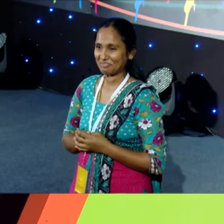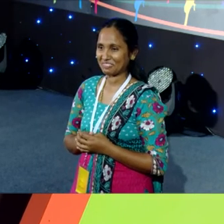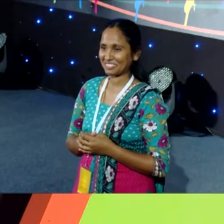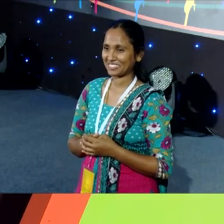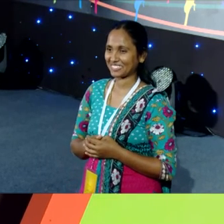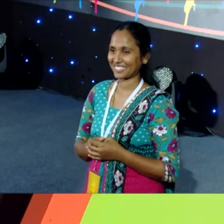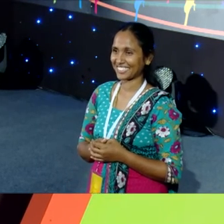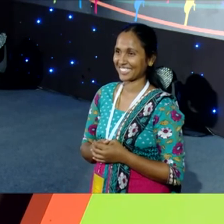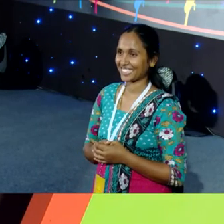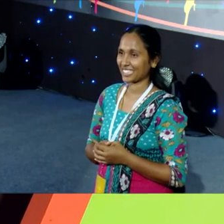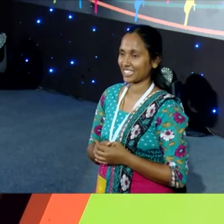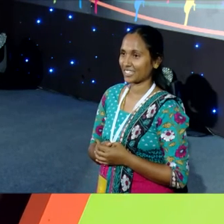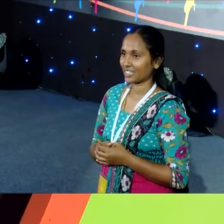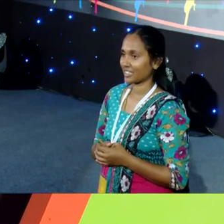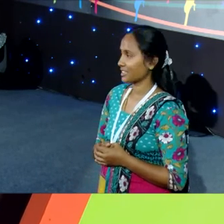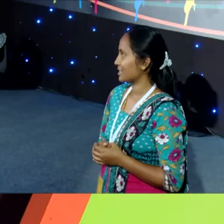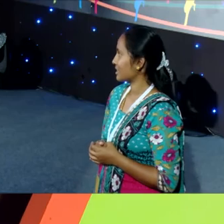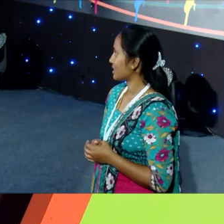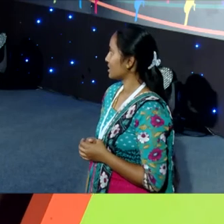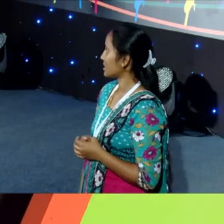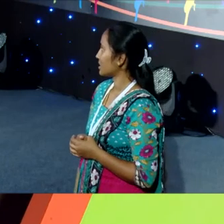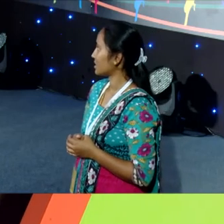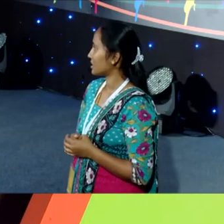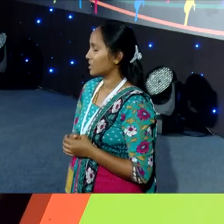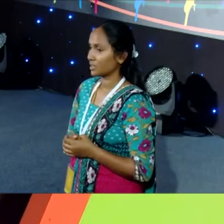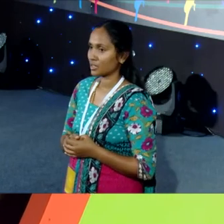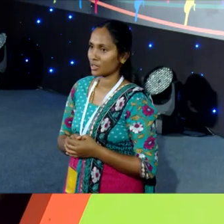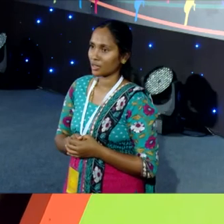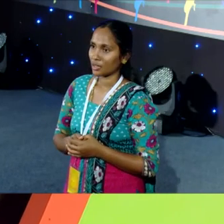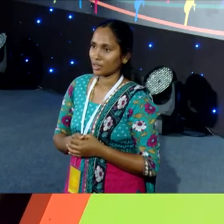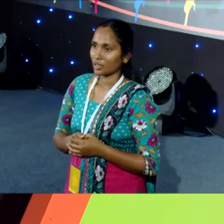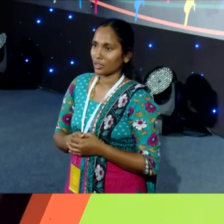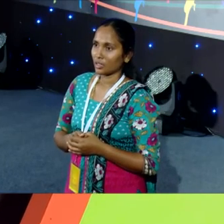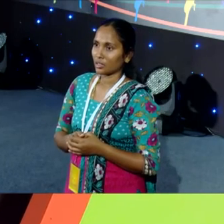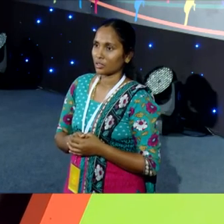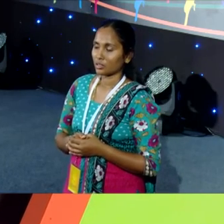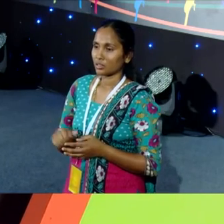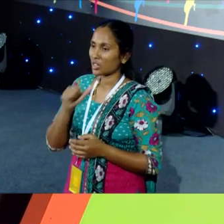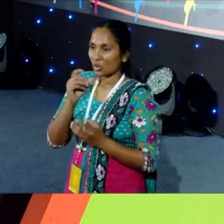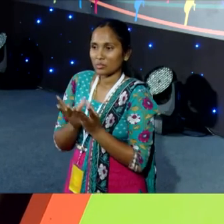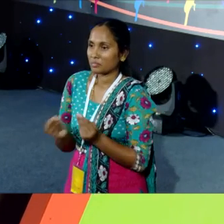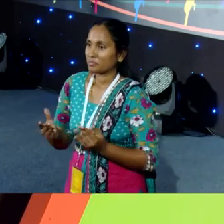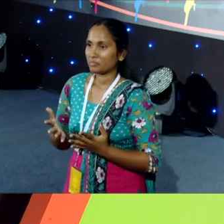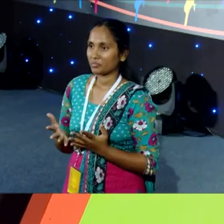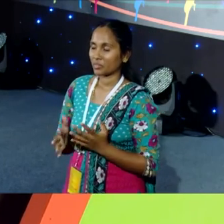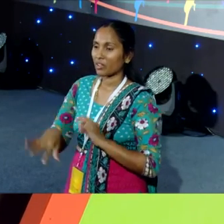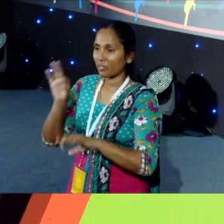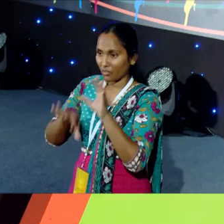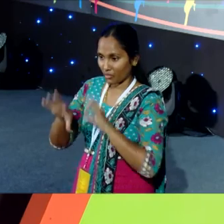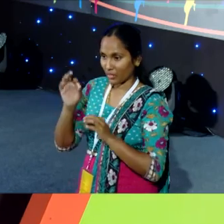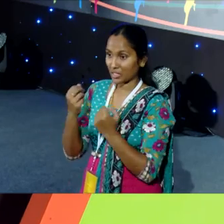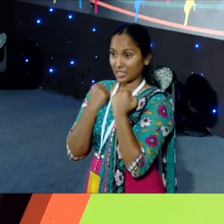So integrating us into a flawed society is actually not the solution. It's to find